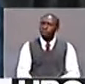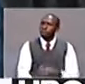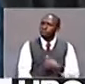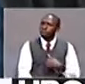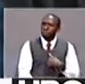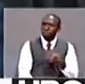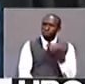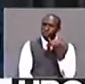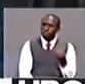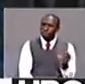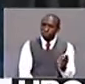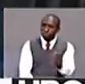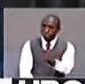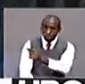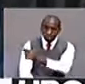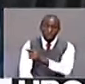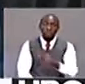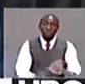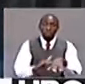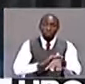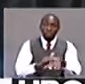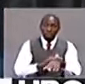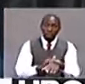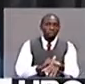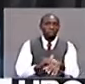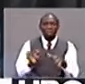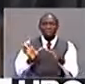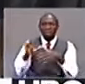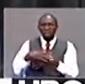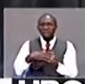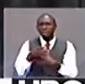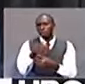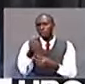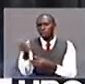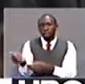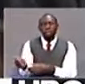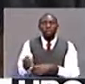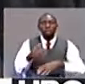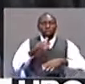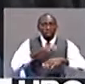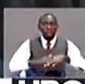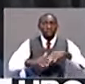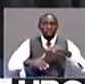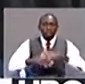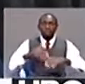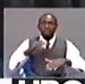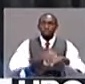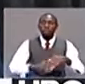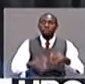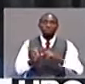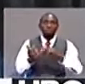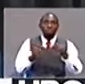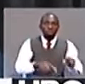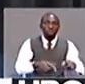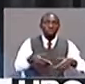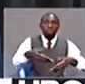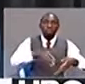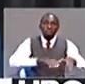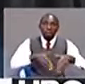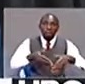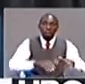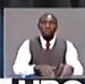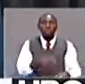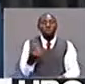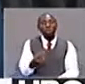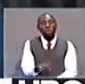no members. In Buganda and any other culture, there's no way you go to attend a funeral and you go there for only a